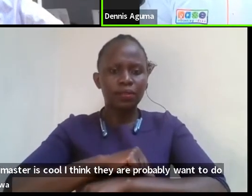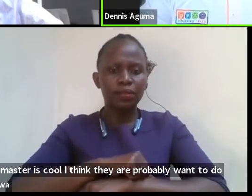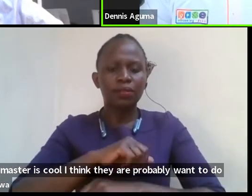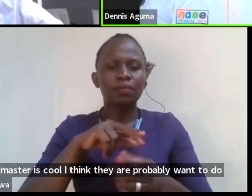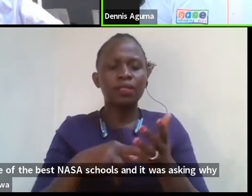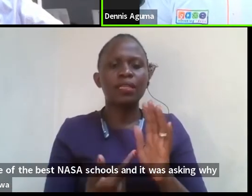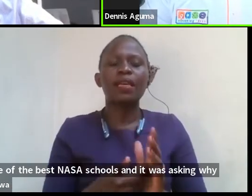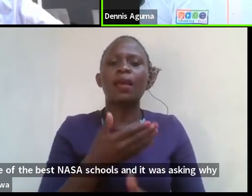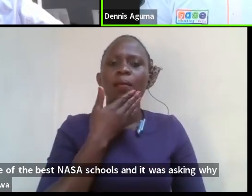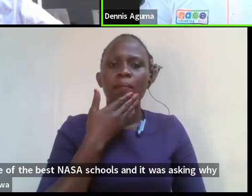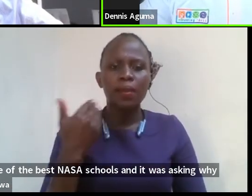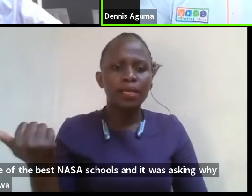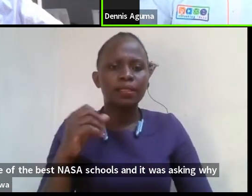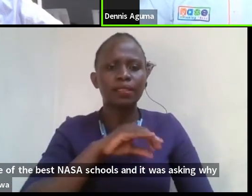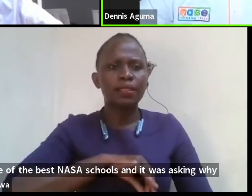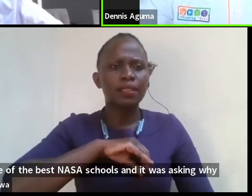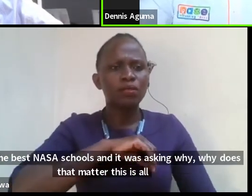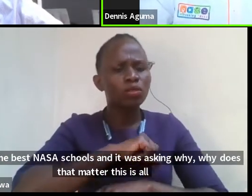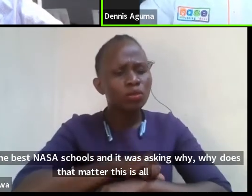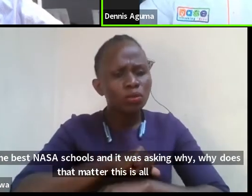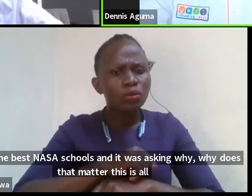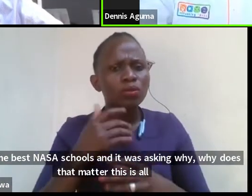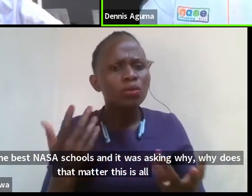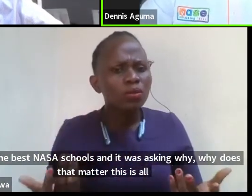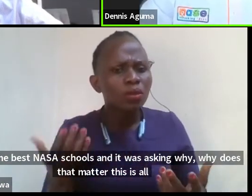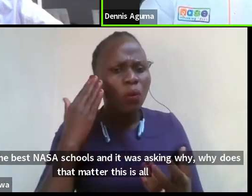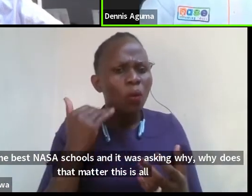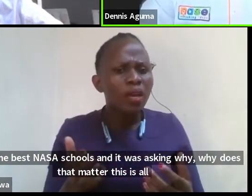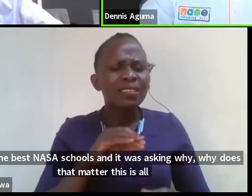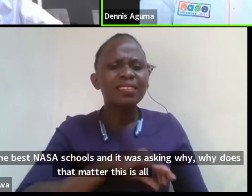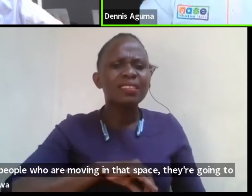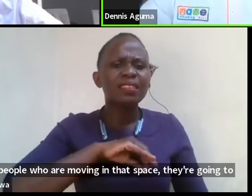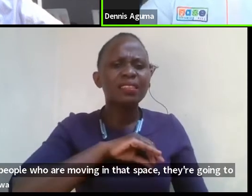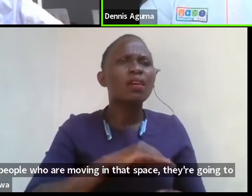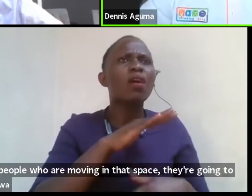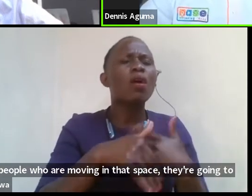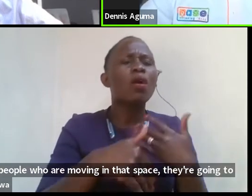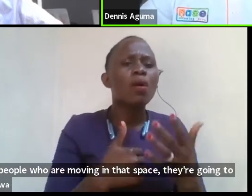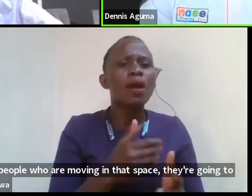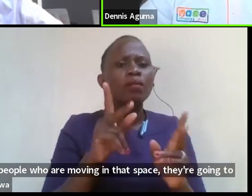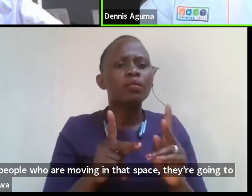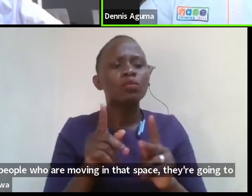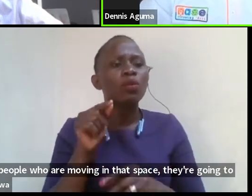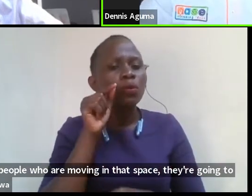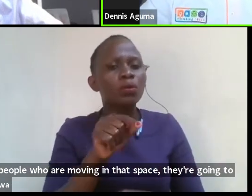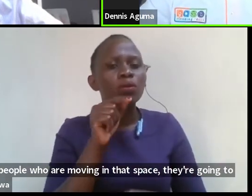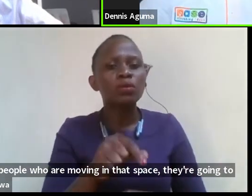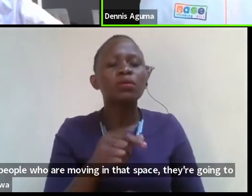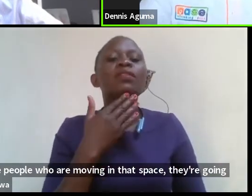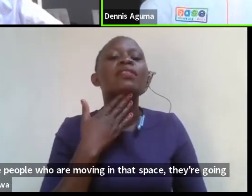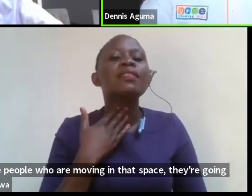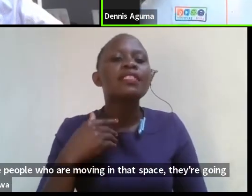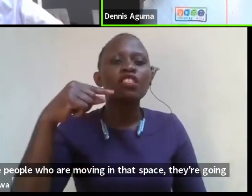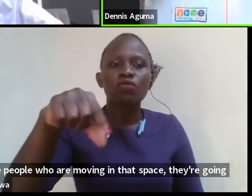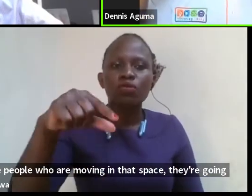asking why the nursery? He says, all these people who are moving in that space, they're going to need quality education for their children. Who's going,